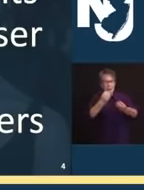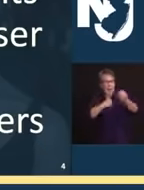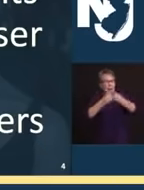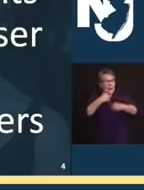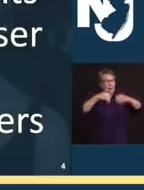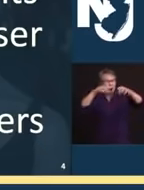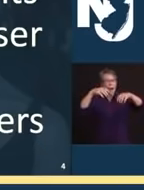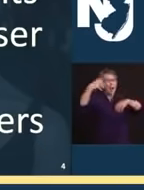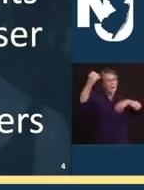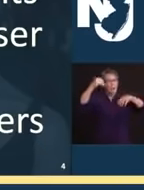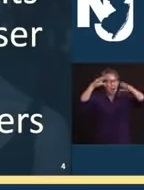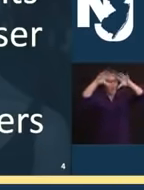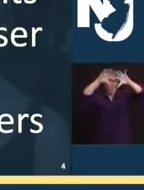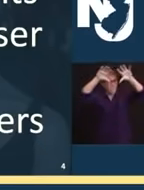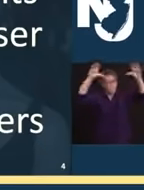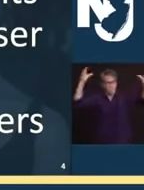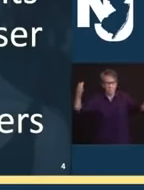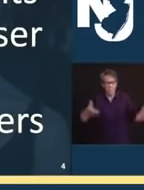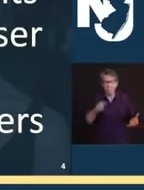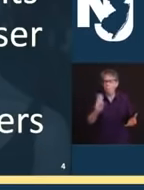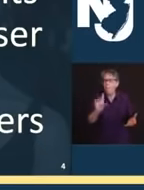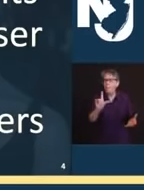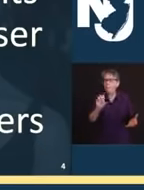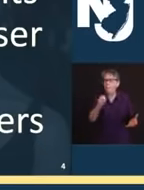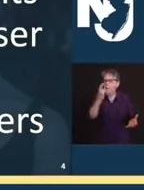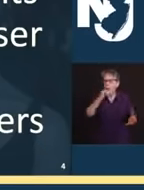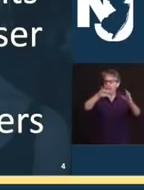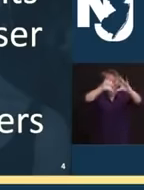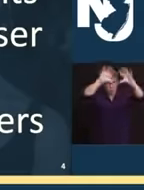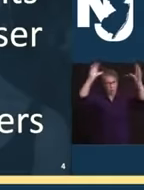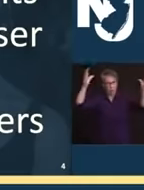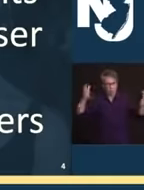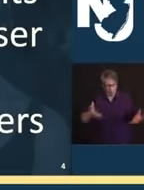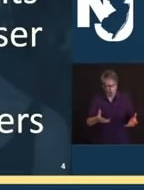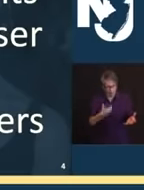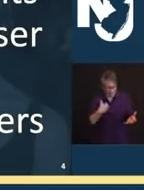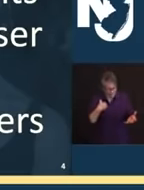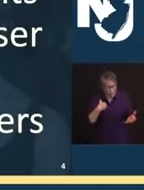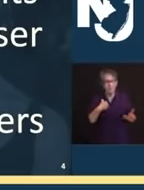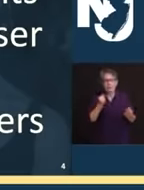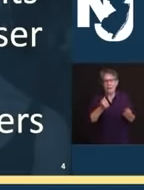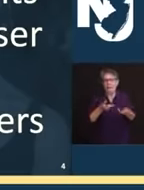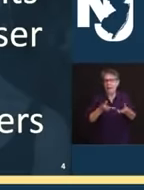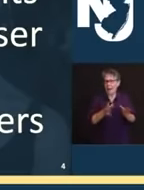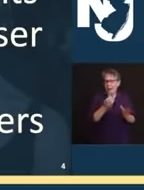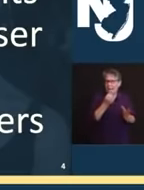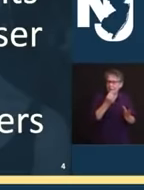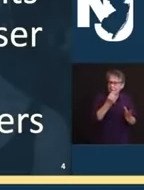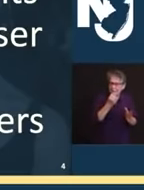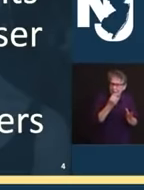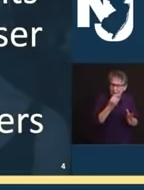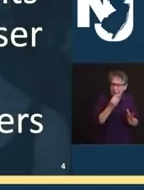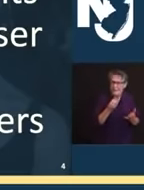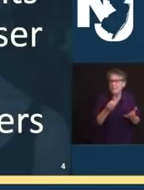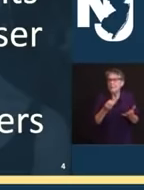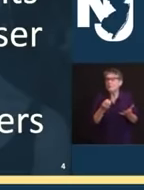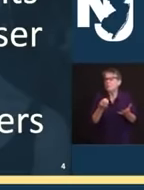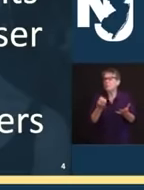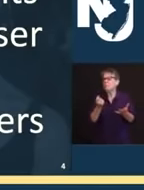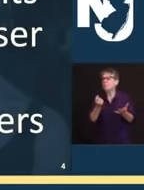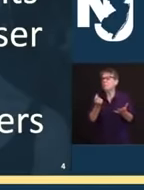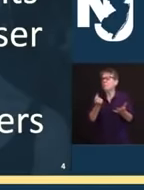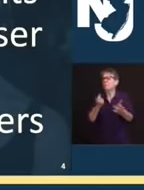be heated, must be limited to only one group of diners each and must be thoroughly cleaned and sanitized